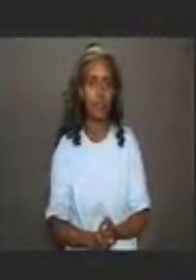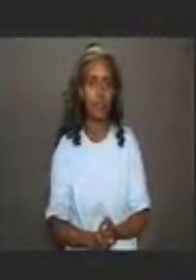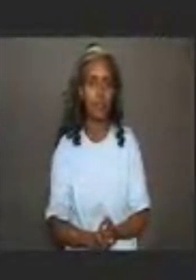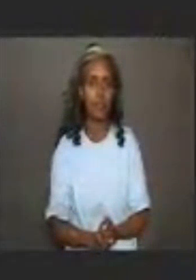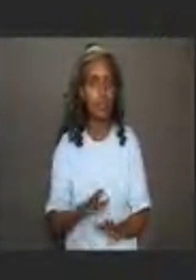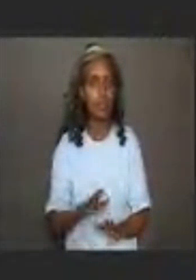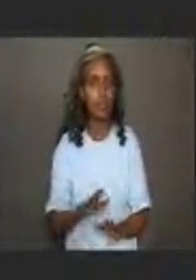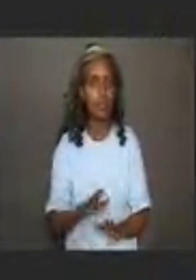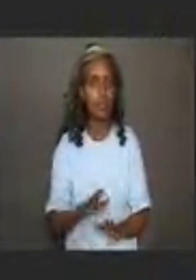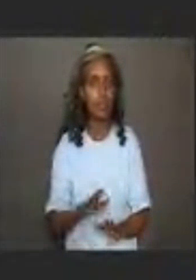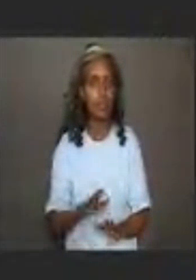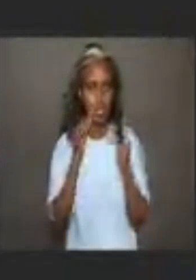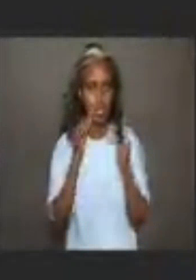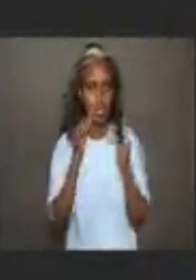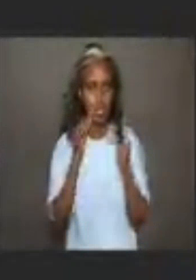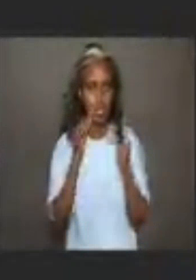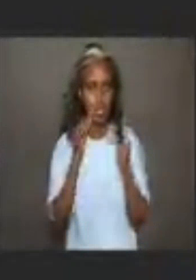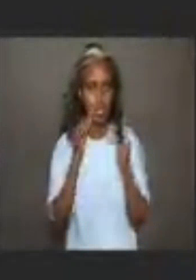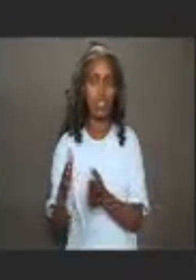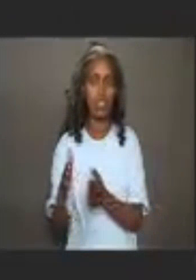Students, let's get ready.